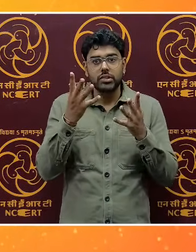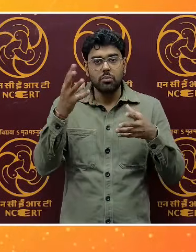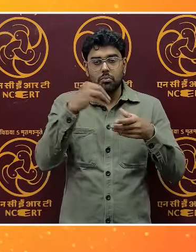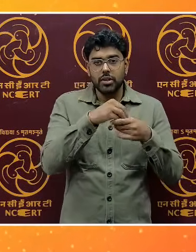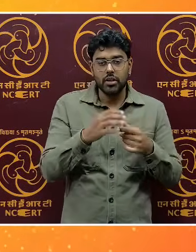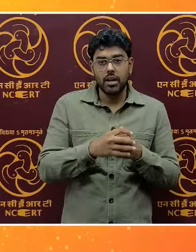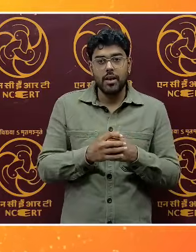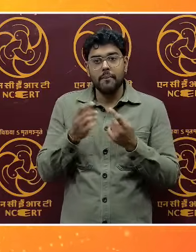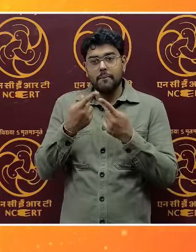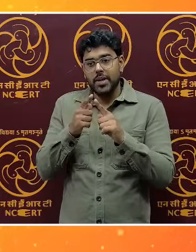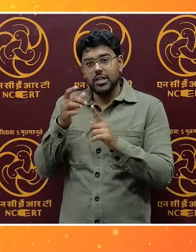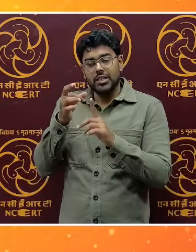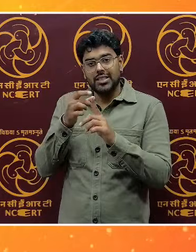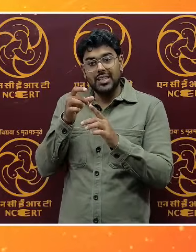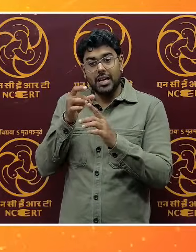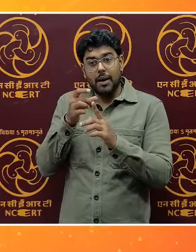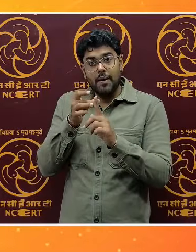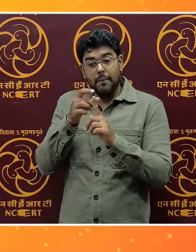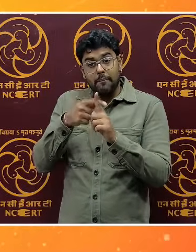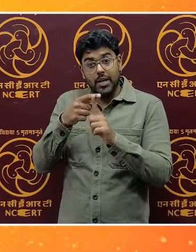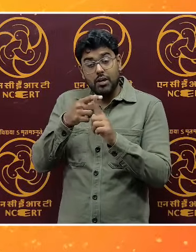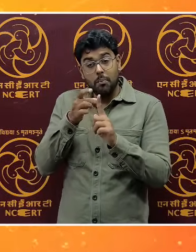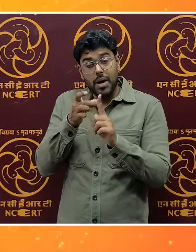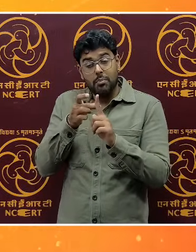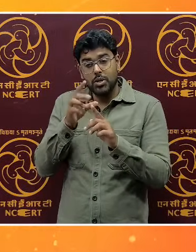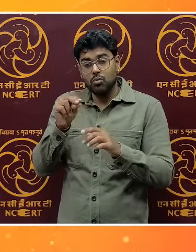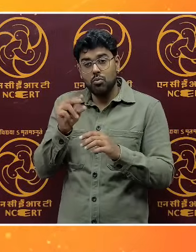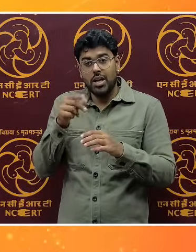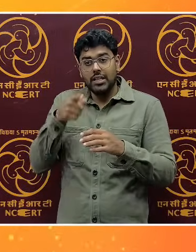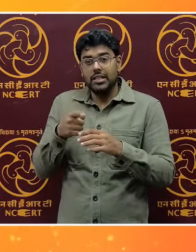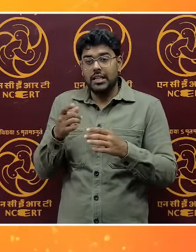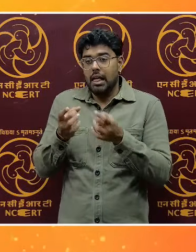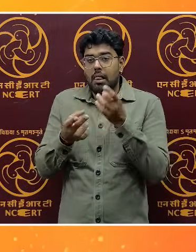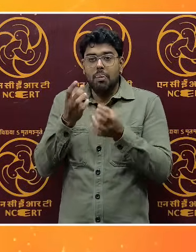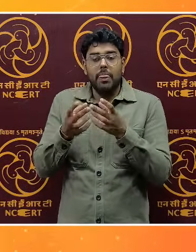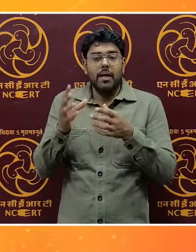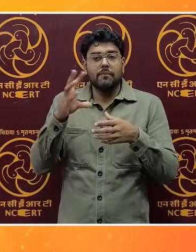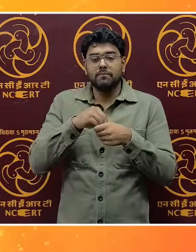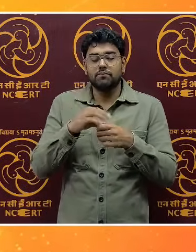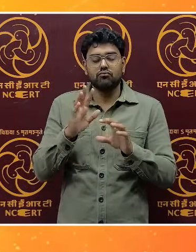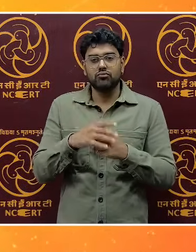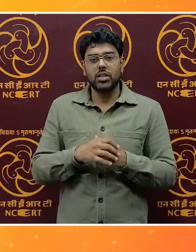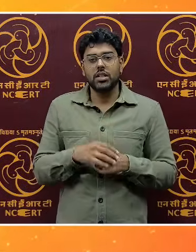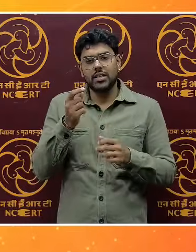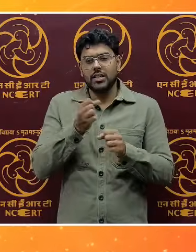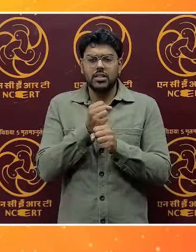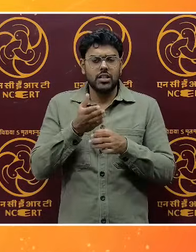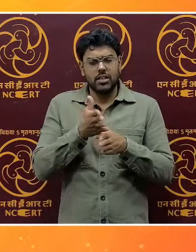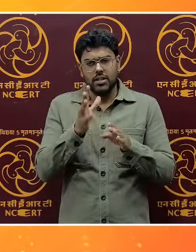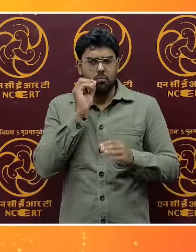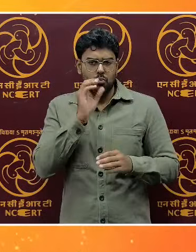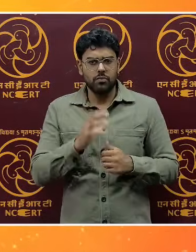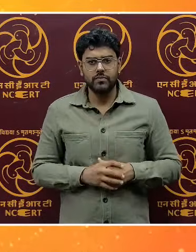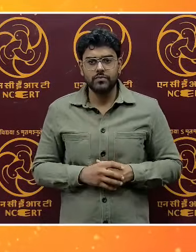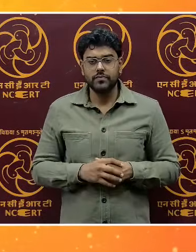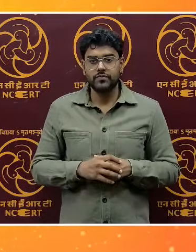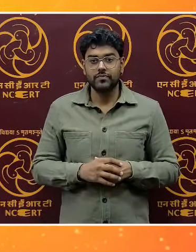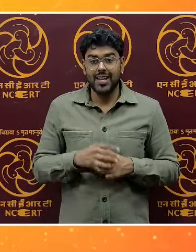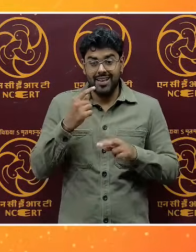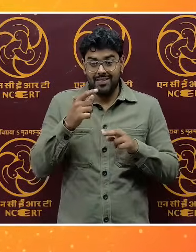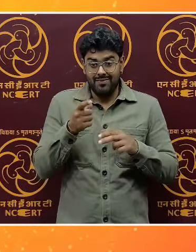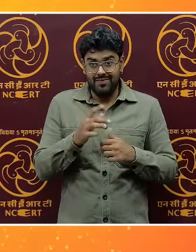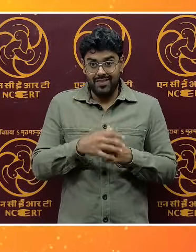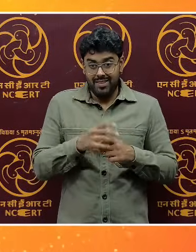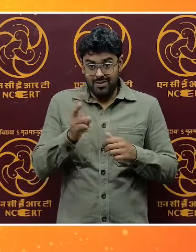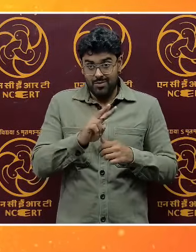are non-malleable, non-ductile, they are not bad conductors of heat and electricity. They are the general physical properties. Now with the help of